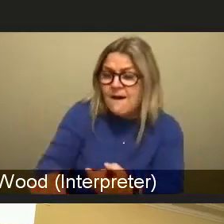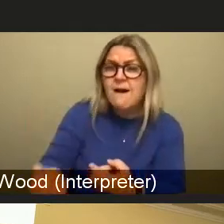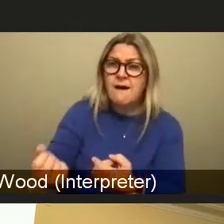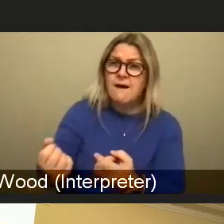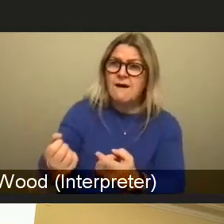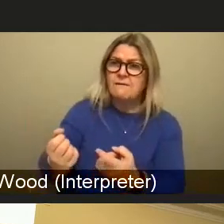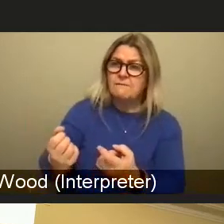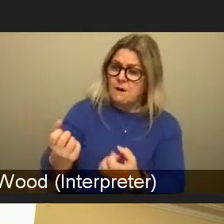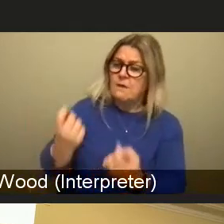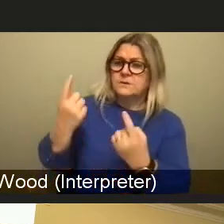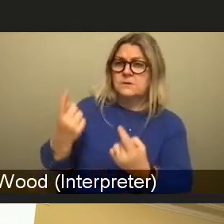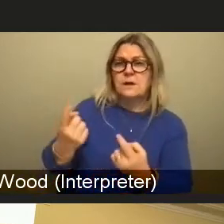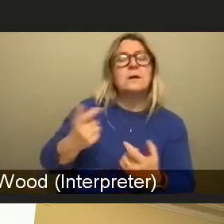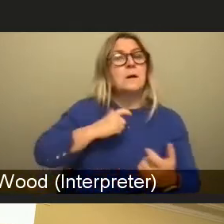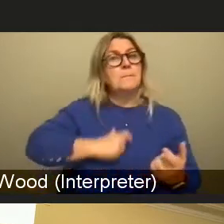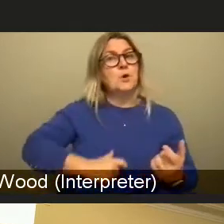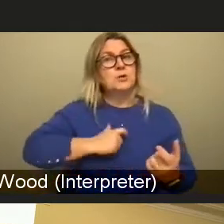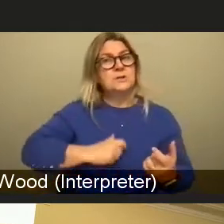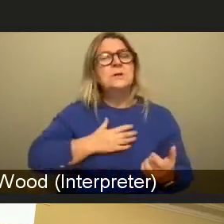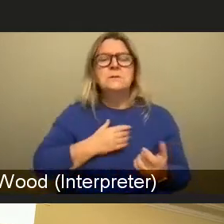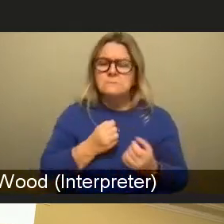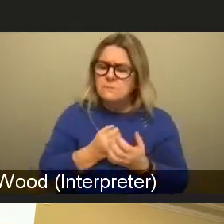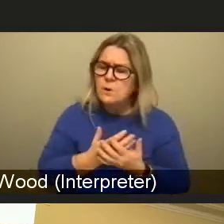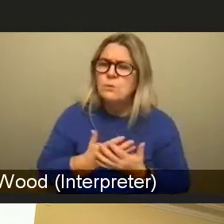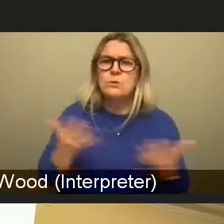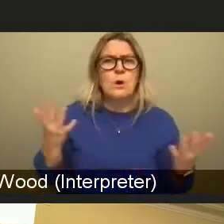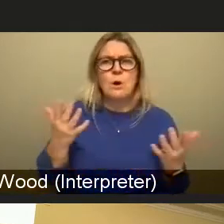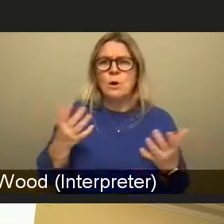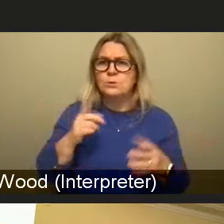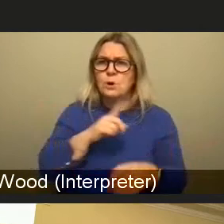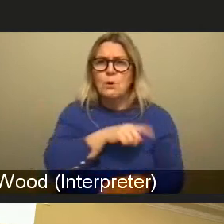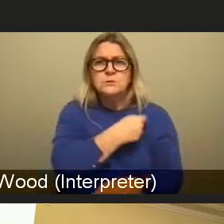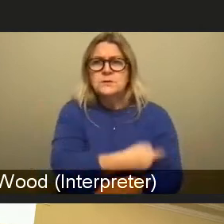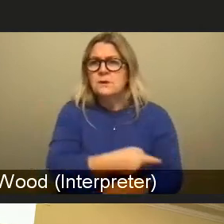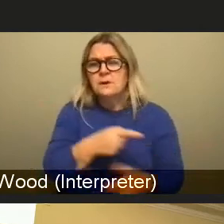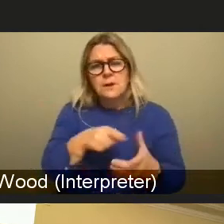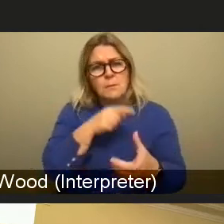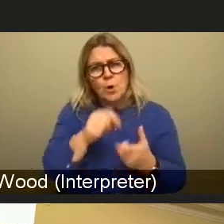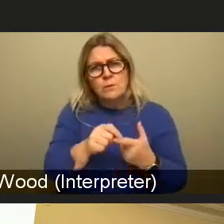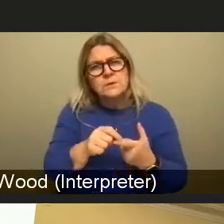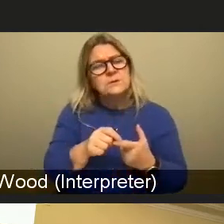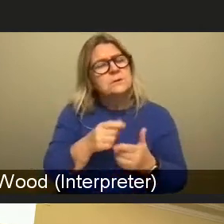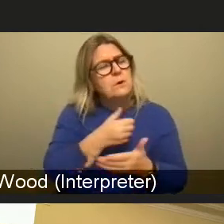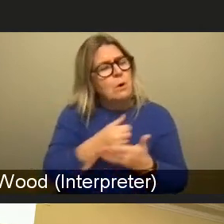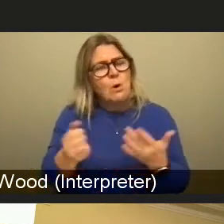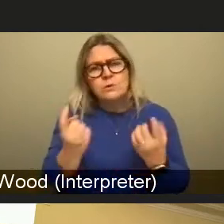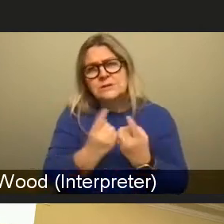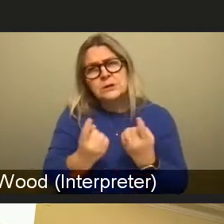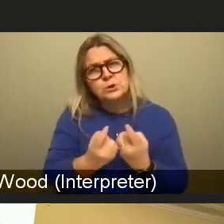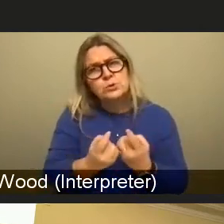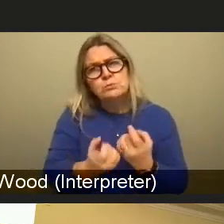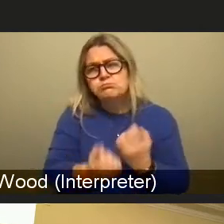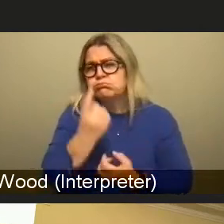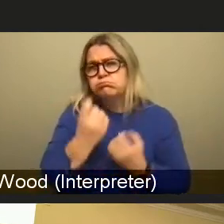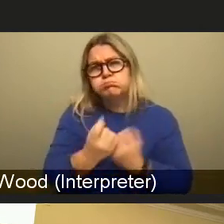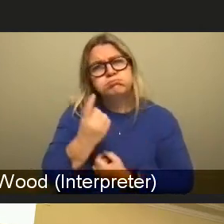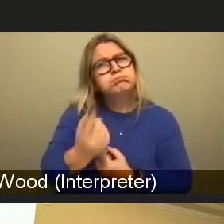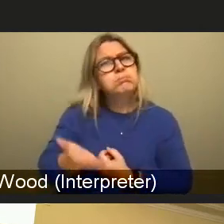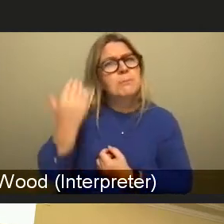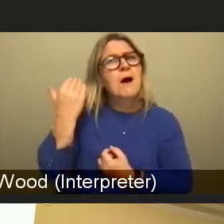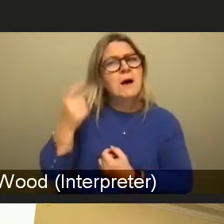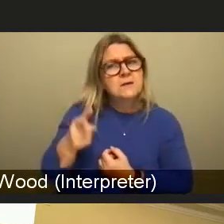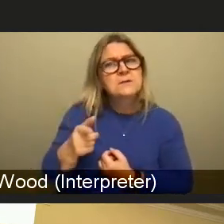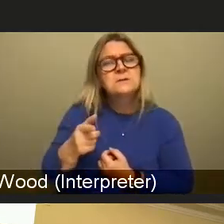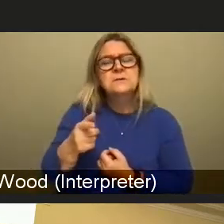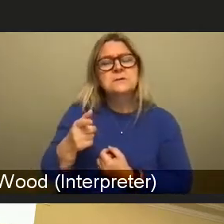know for me personally, I've got lots of hospital appointments, and that was always an issue in my previous employment. It was always as if I had to contribute